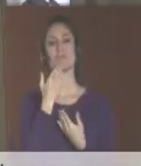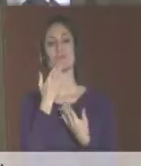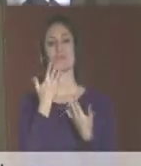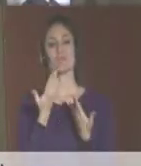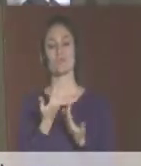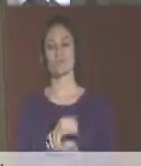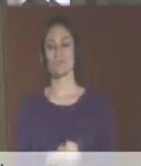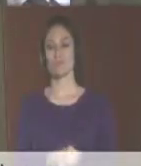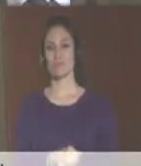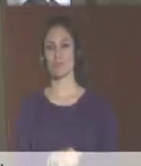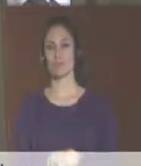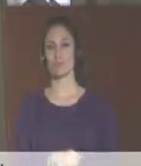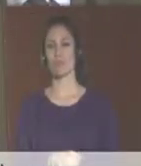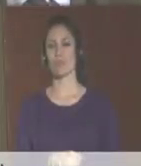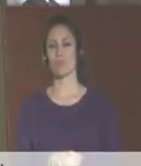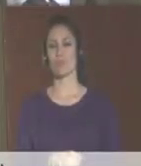direction.